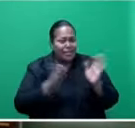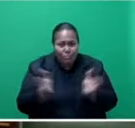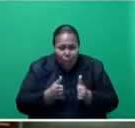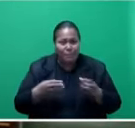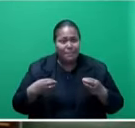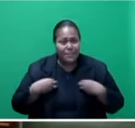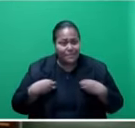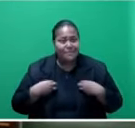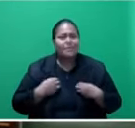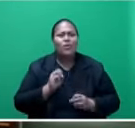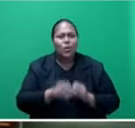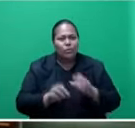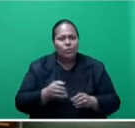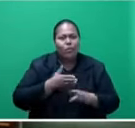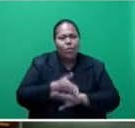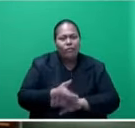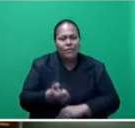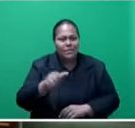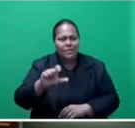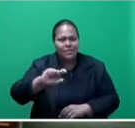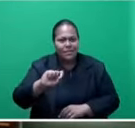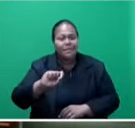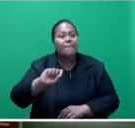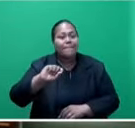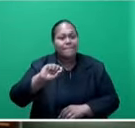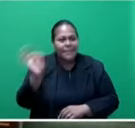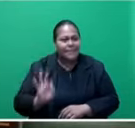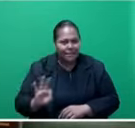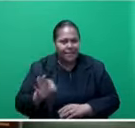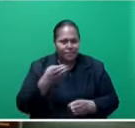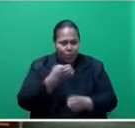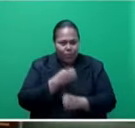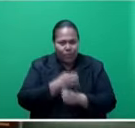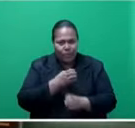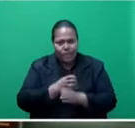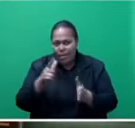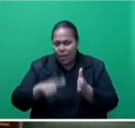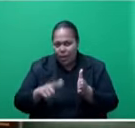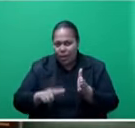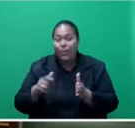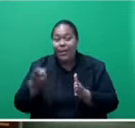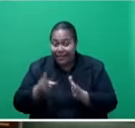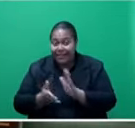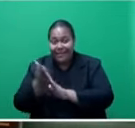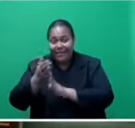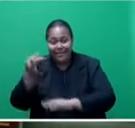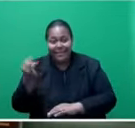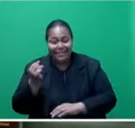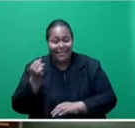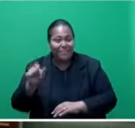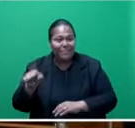contribute more than 60% to employment in low and high income countries.